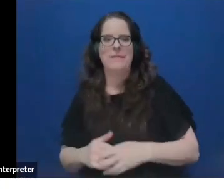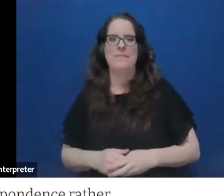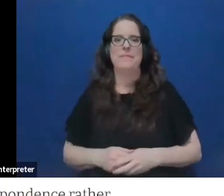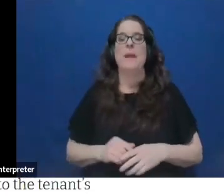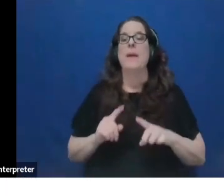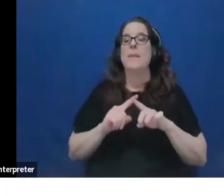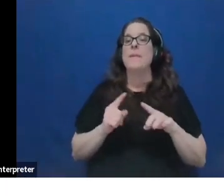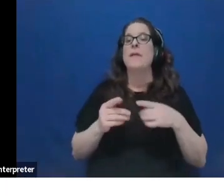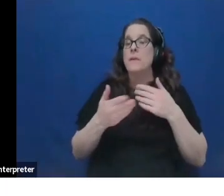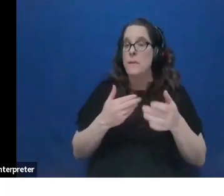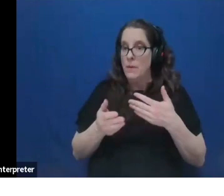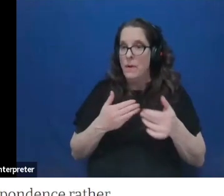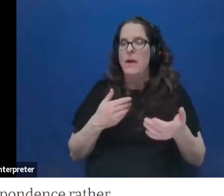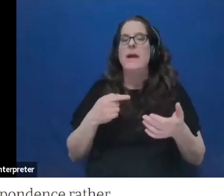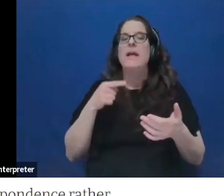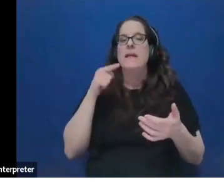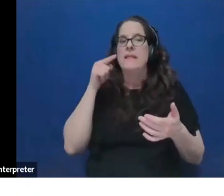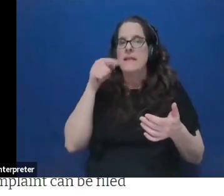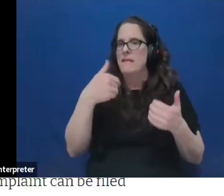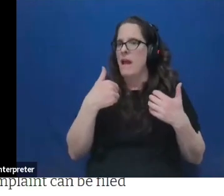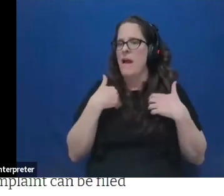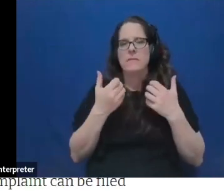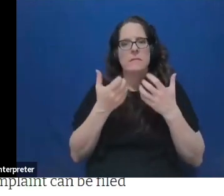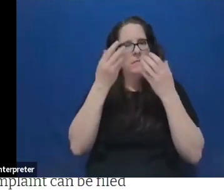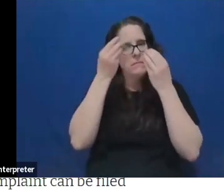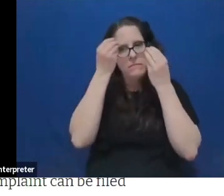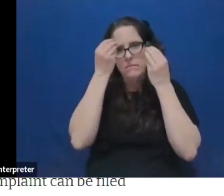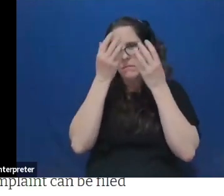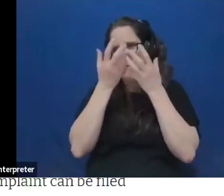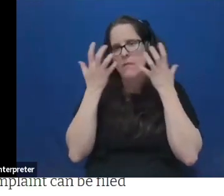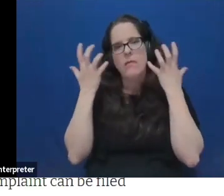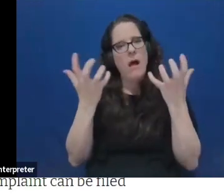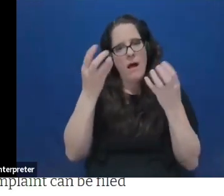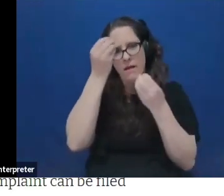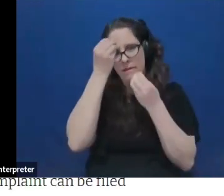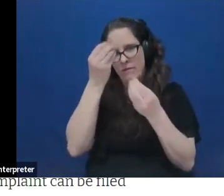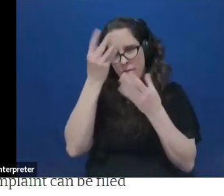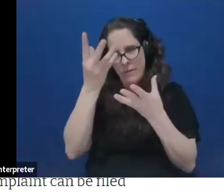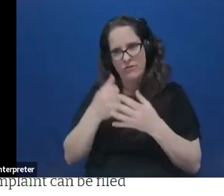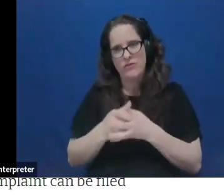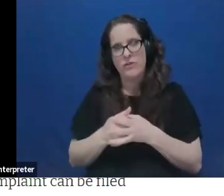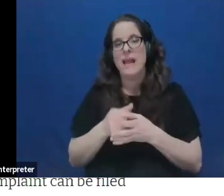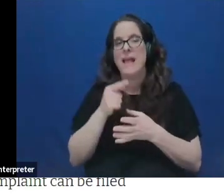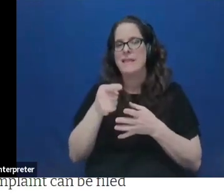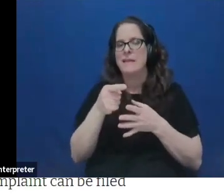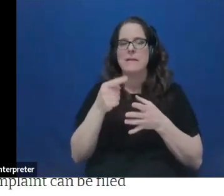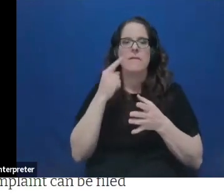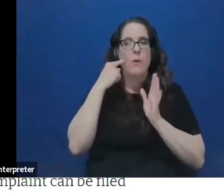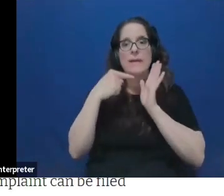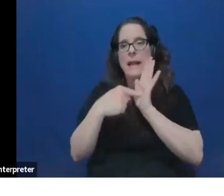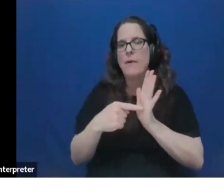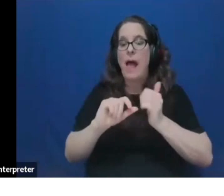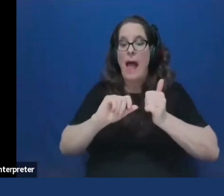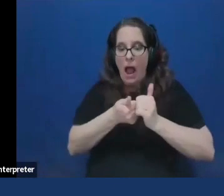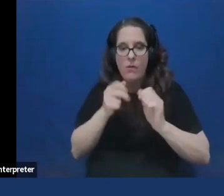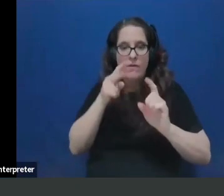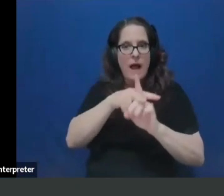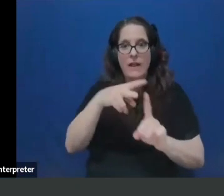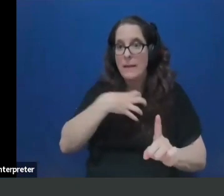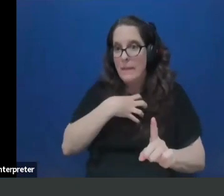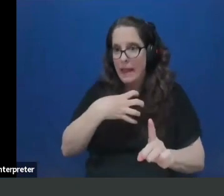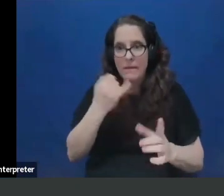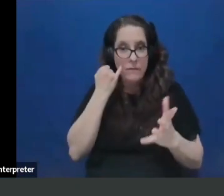shop, and then you can there's all kinds of links. This specific one, how to file a complaint. So you click